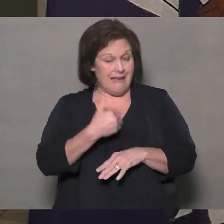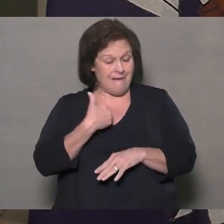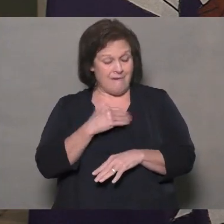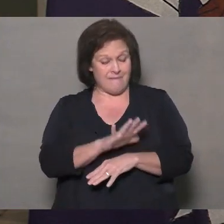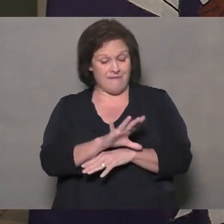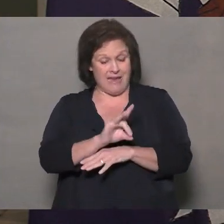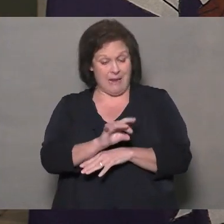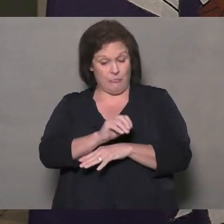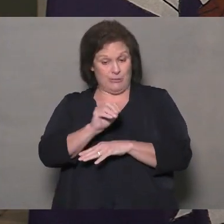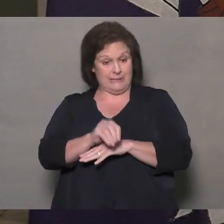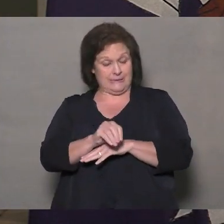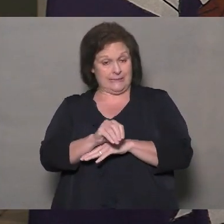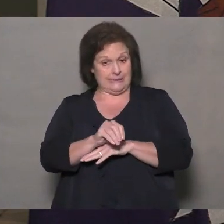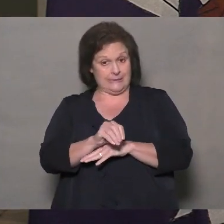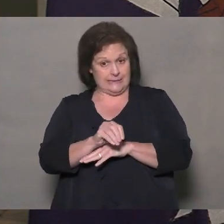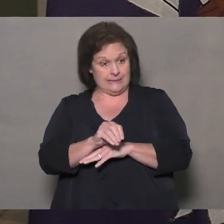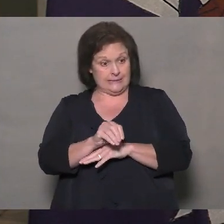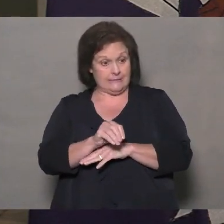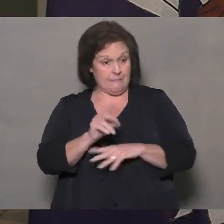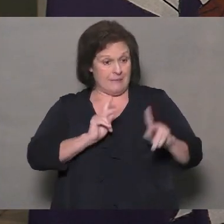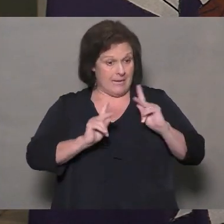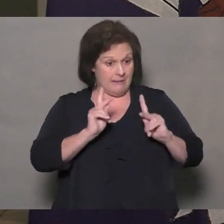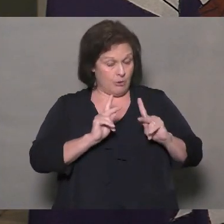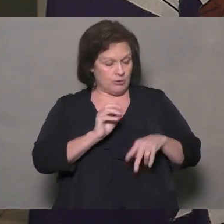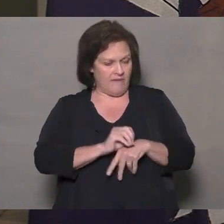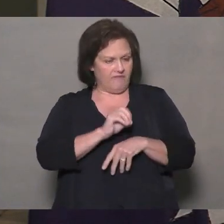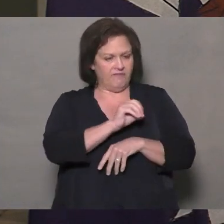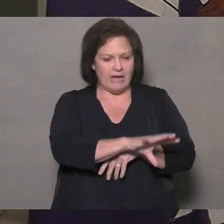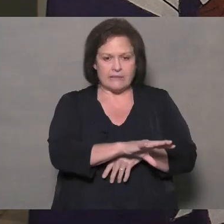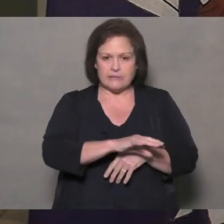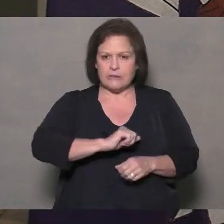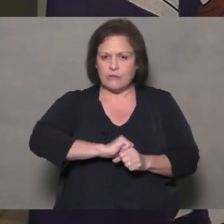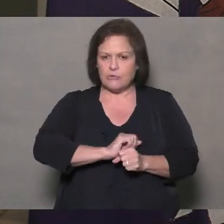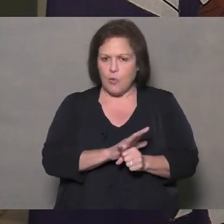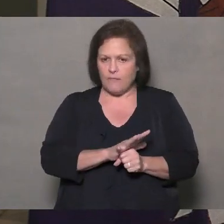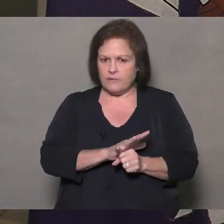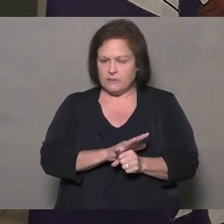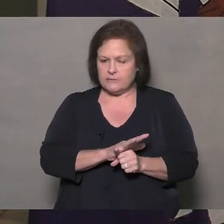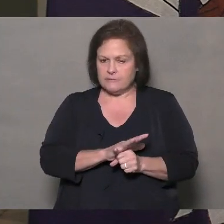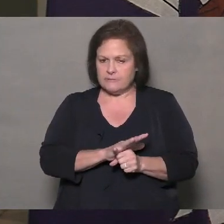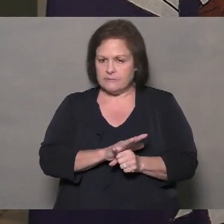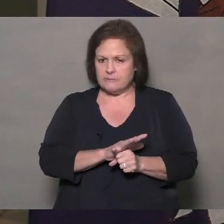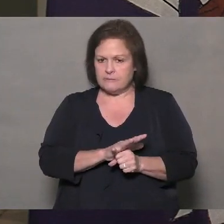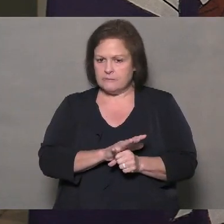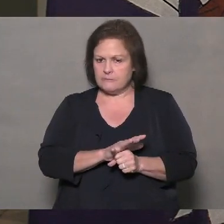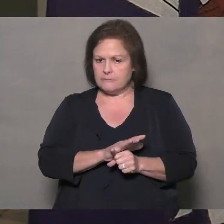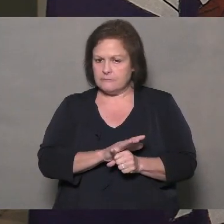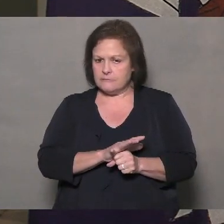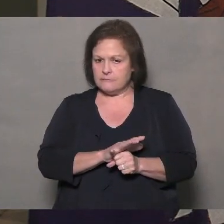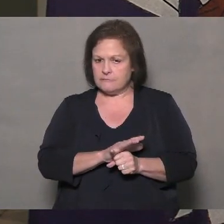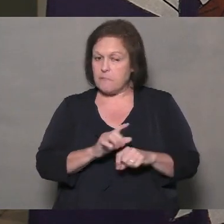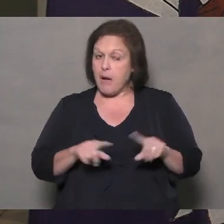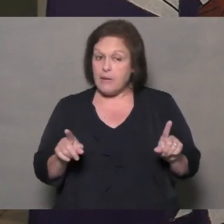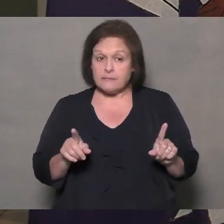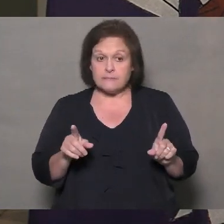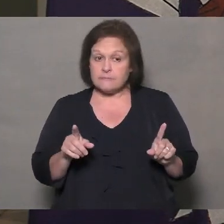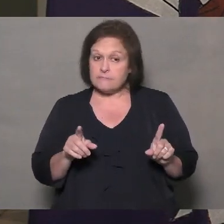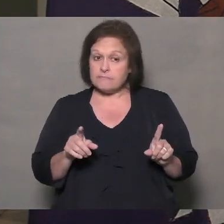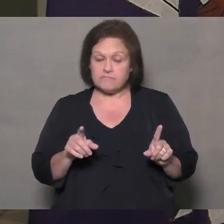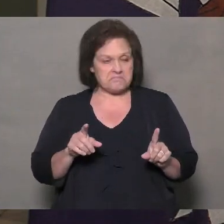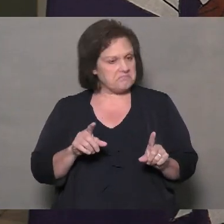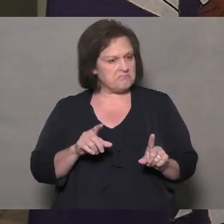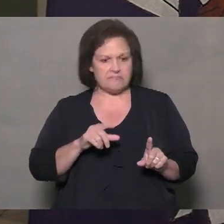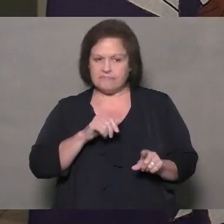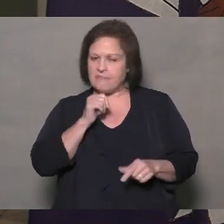58% of their manpower affected by COVID during this crisis. Yet, never stopped the